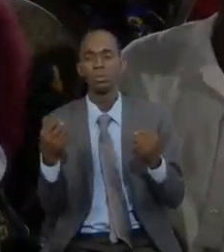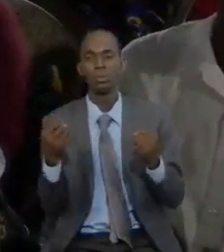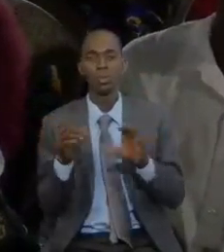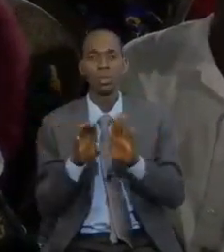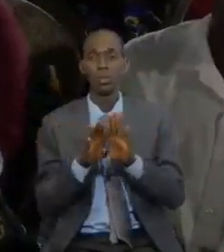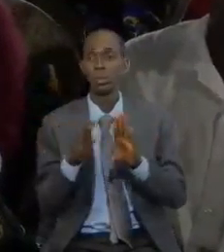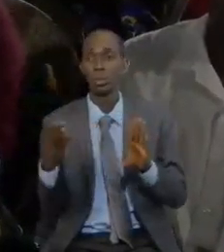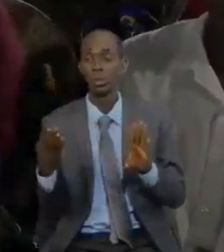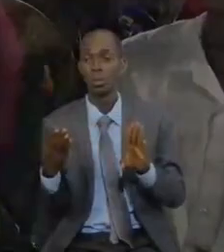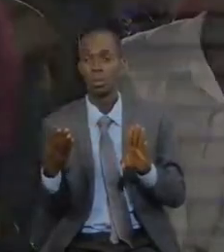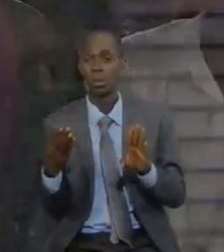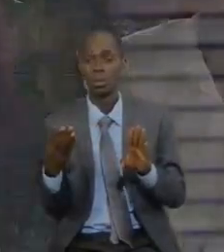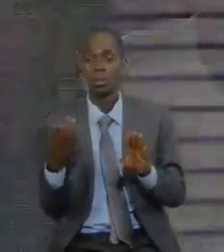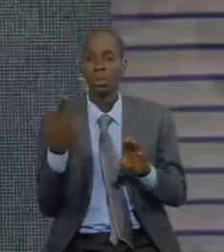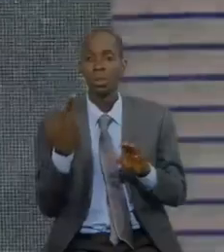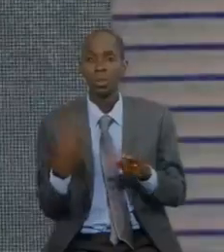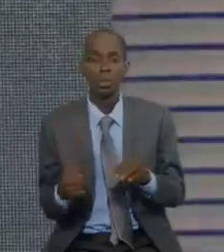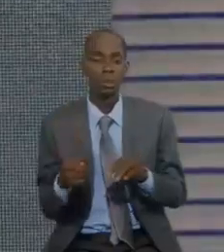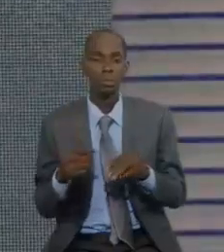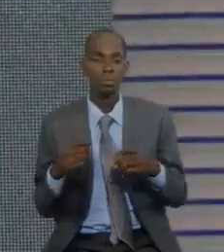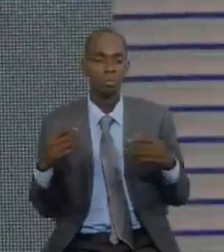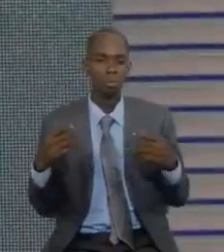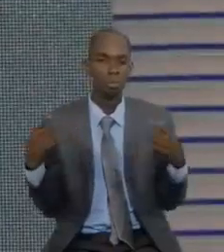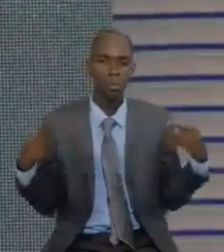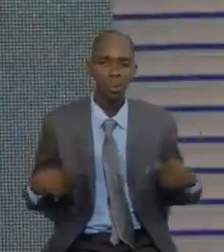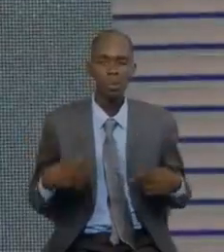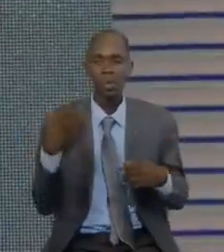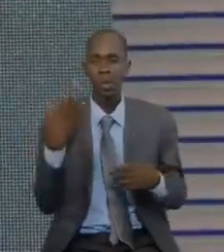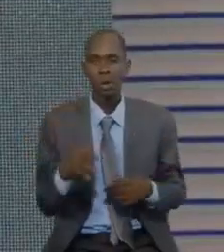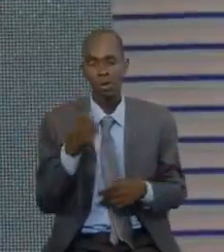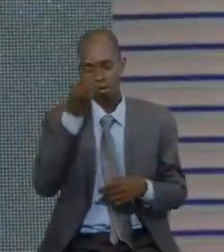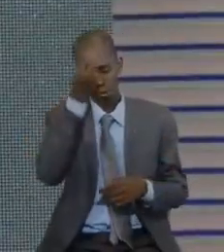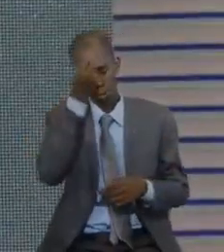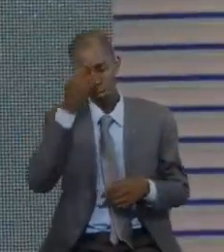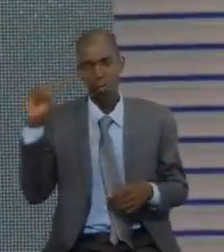The pain of defiance and disobedience.